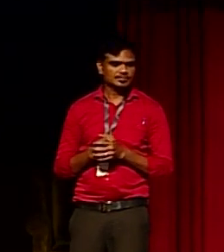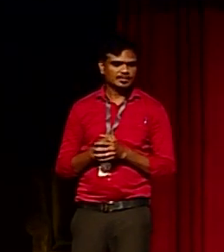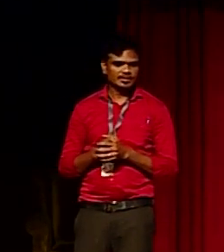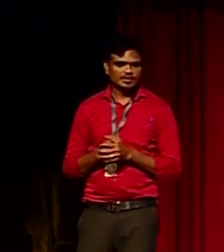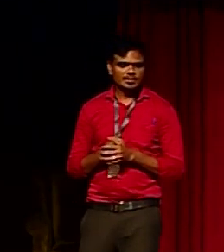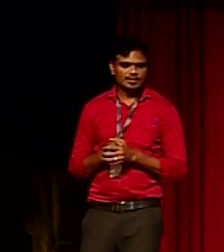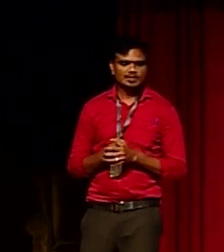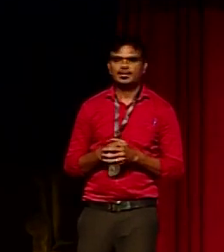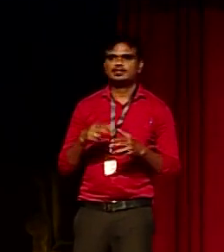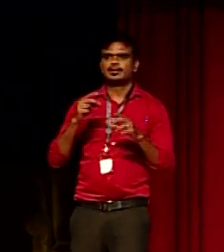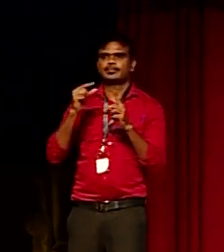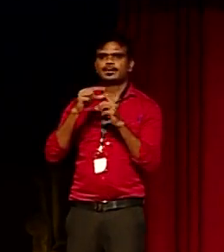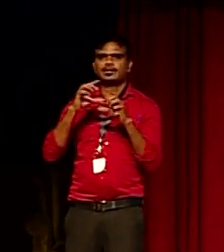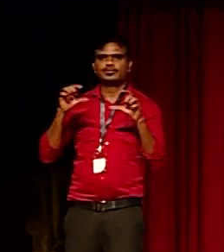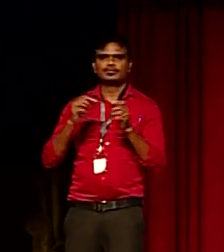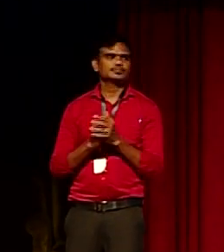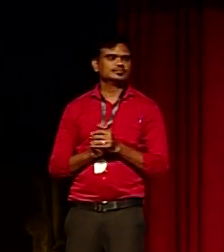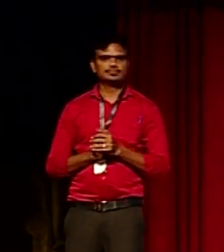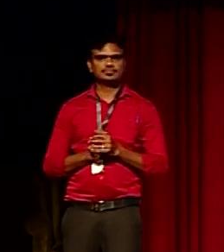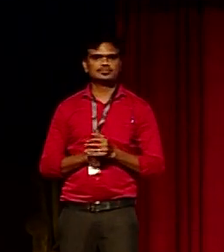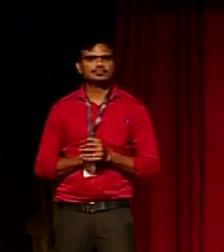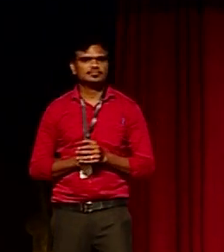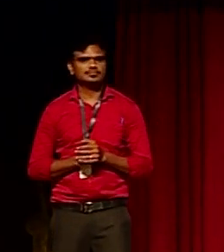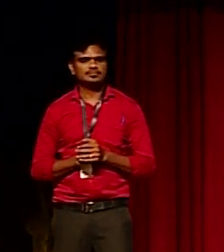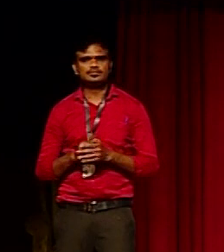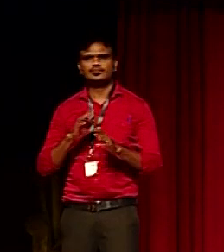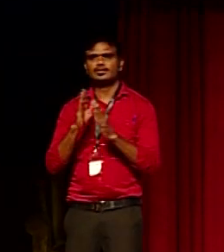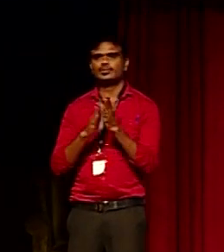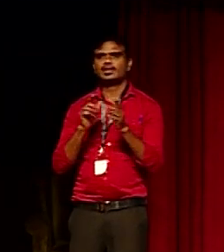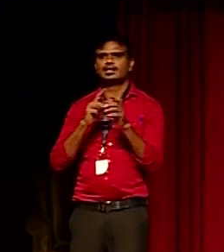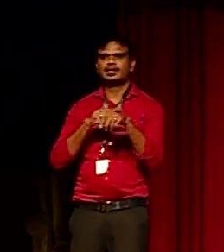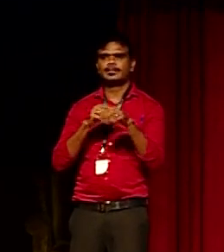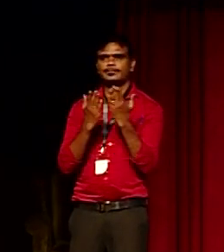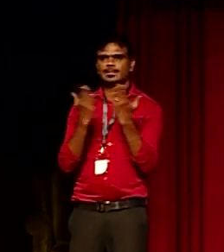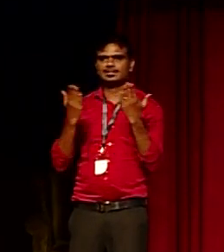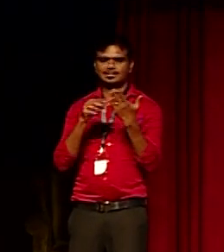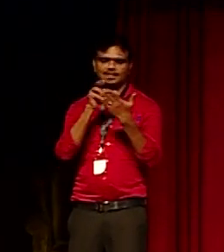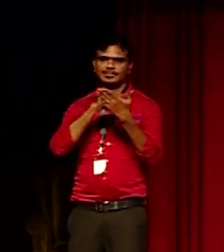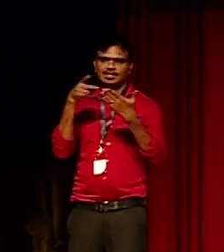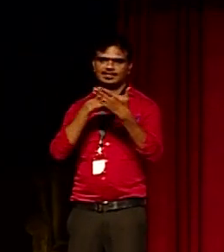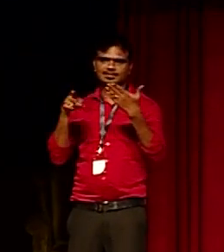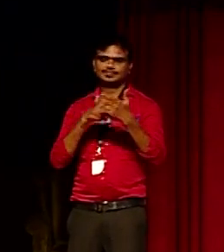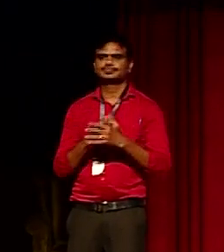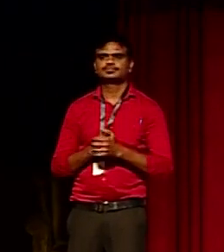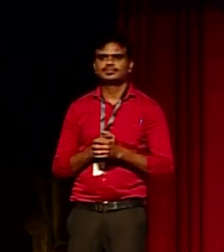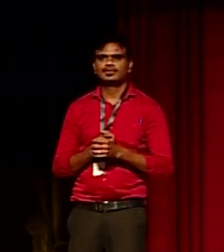Now that's the paradox. Failure in a product that was hailed by the Time magazine as a great invention, it failed.